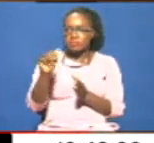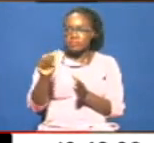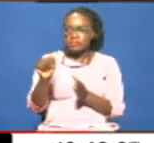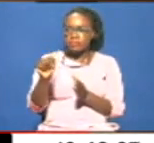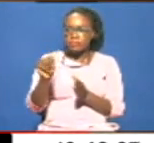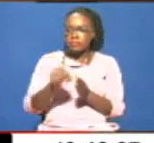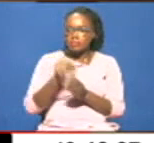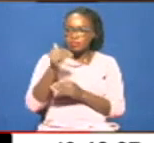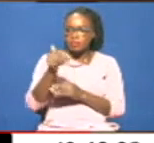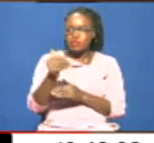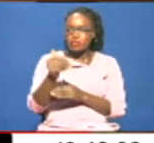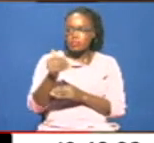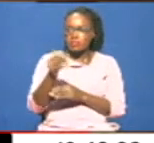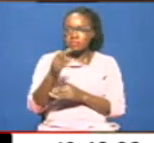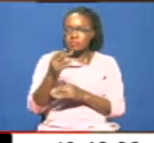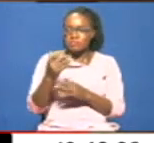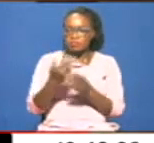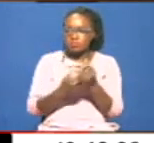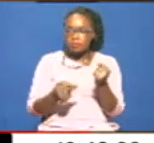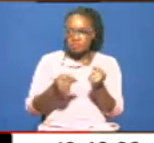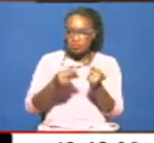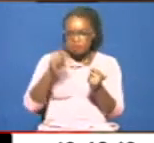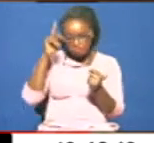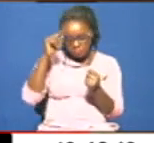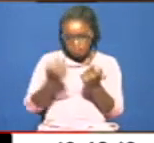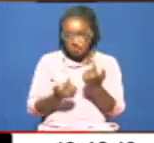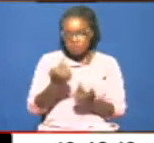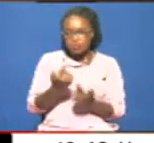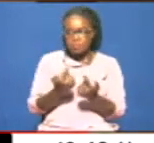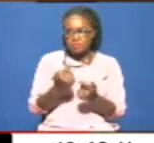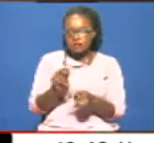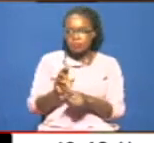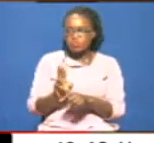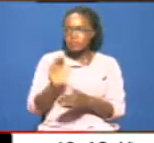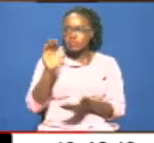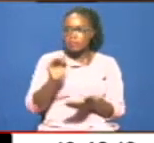charcoal. And as I've said, they are reducing that charcoal consumption by over